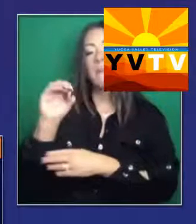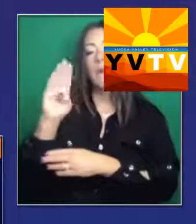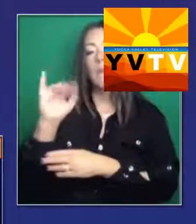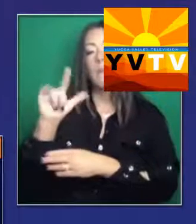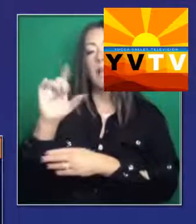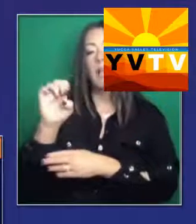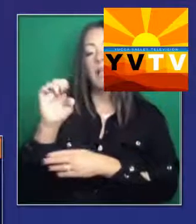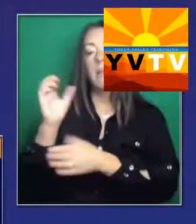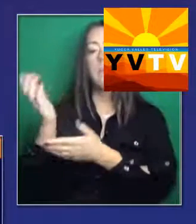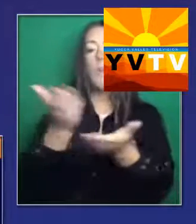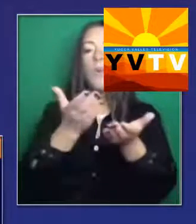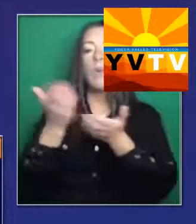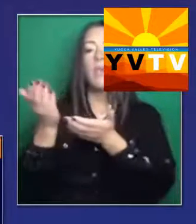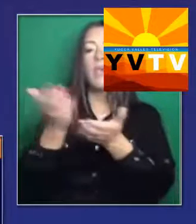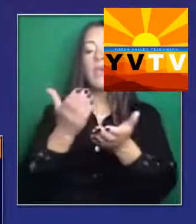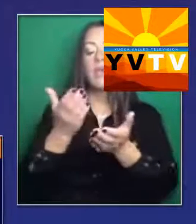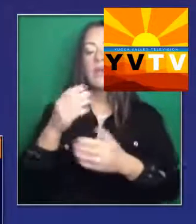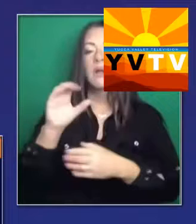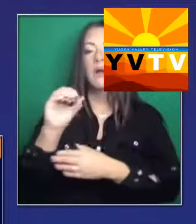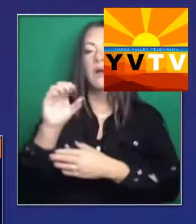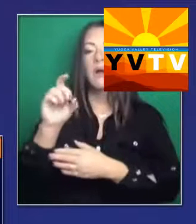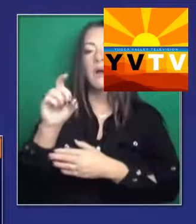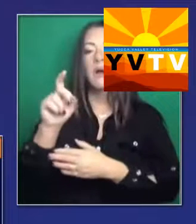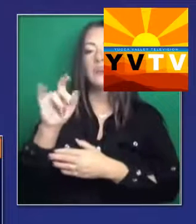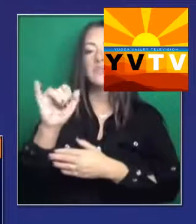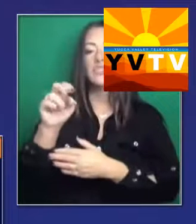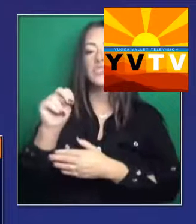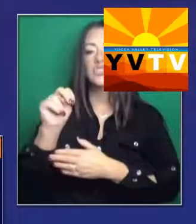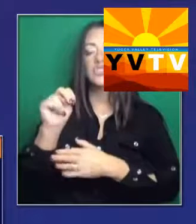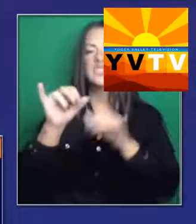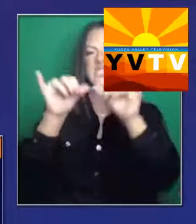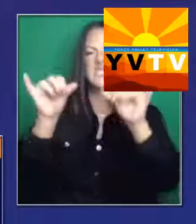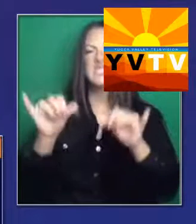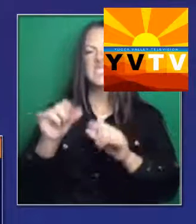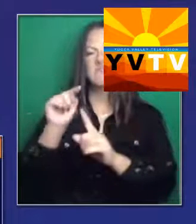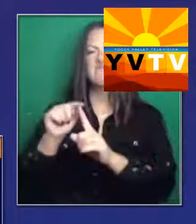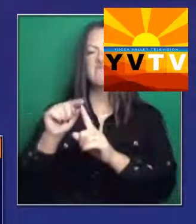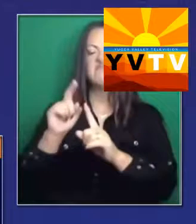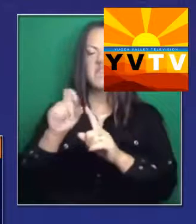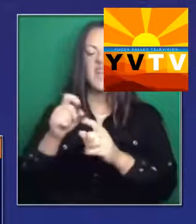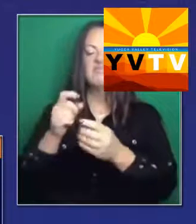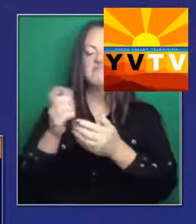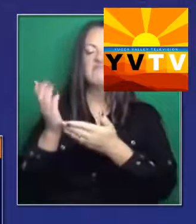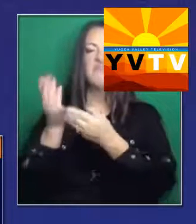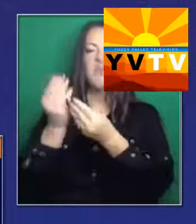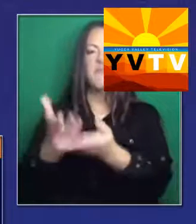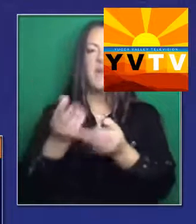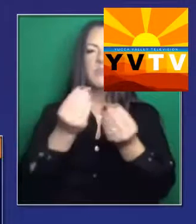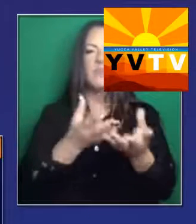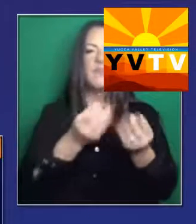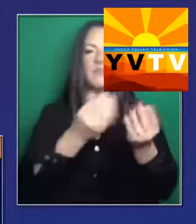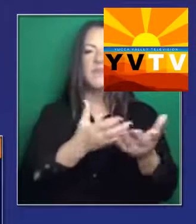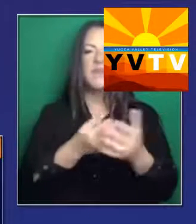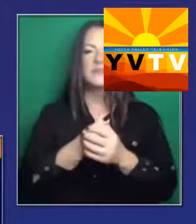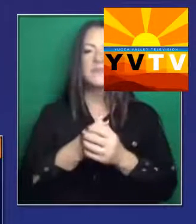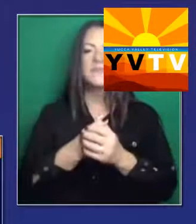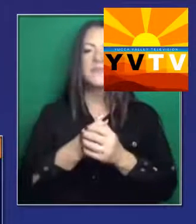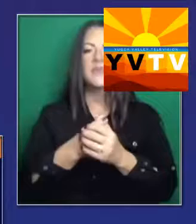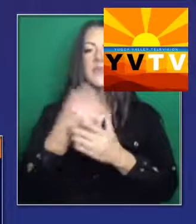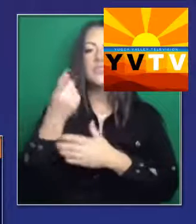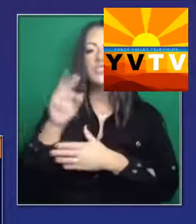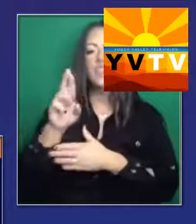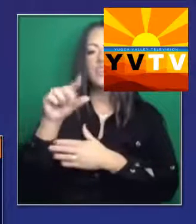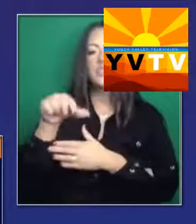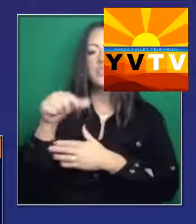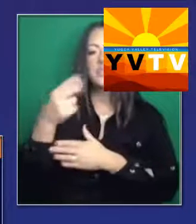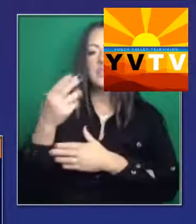we have the ability to do more rapid deployment. One of the other strategies, and this is important, that Dr. Galley and others have been working hard